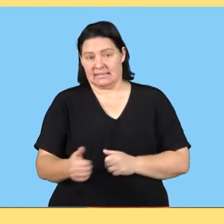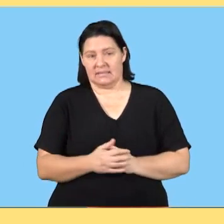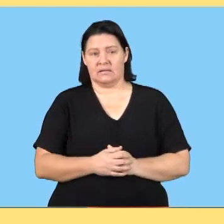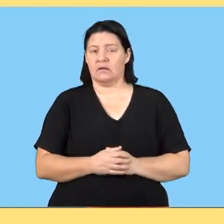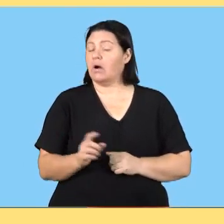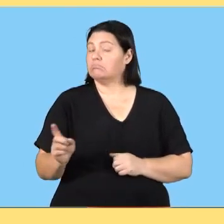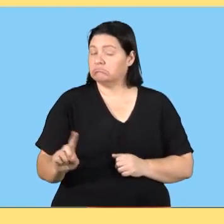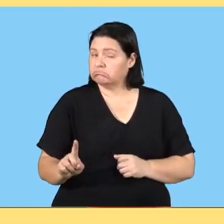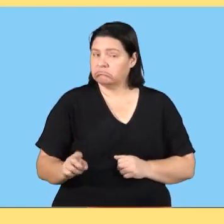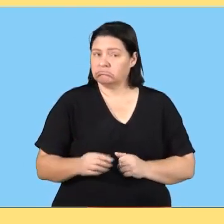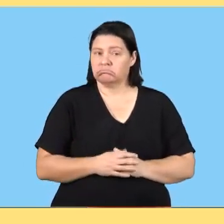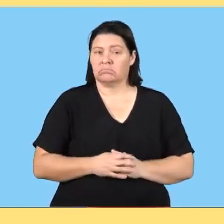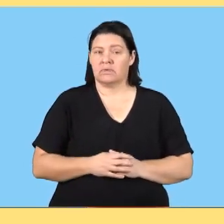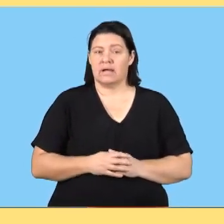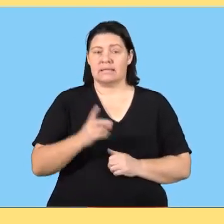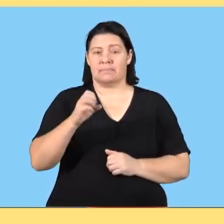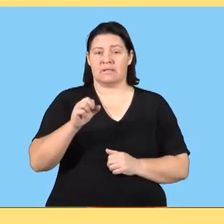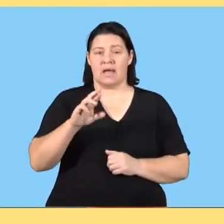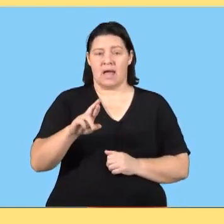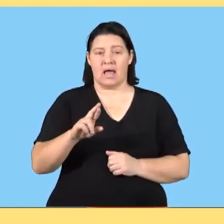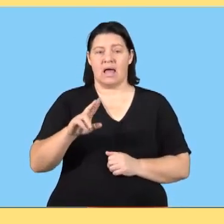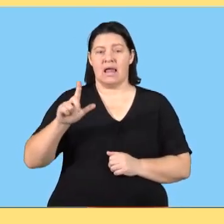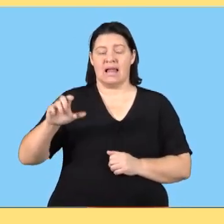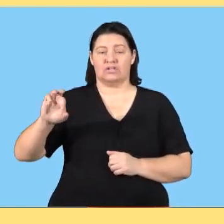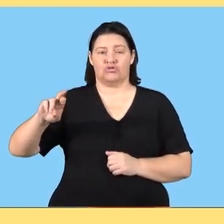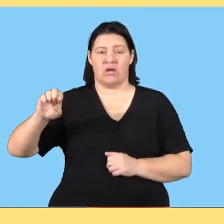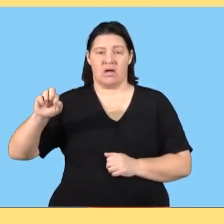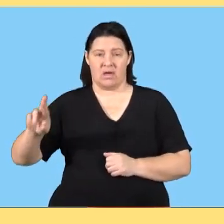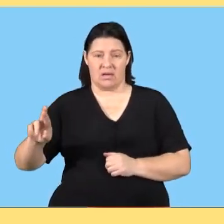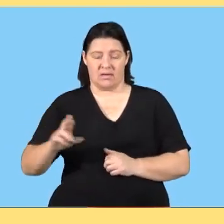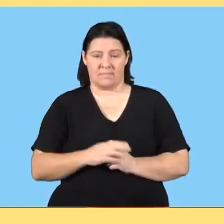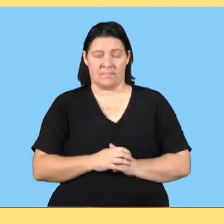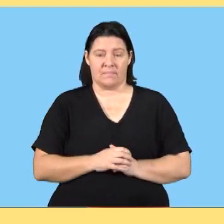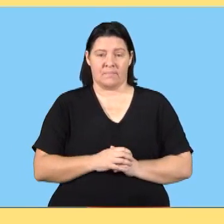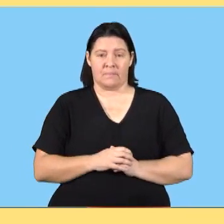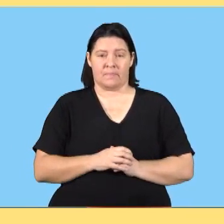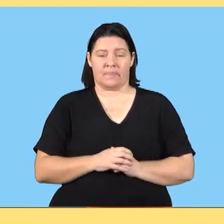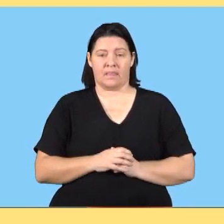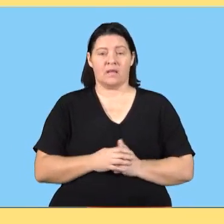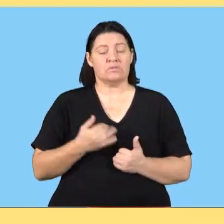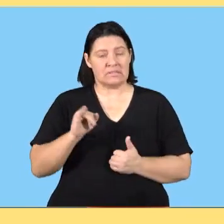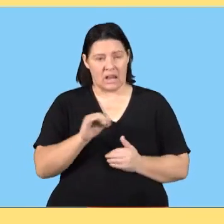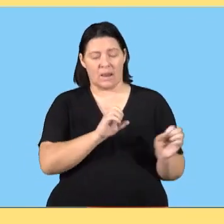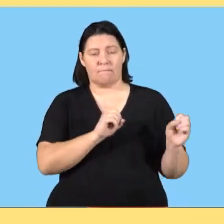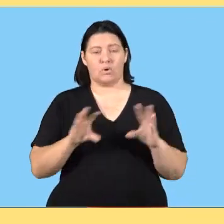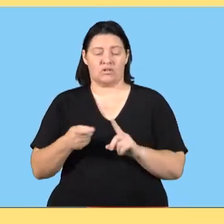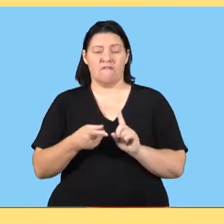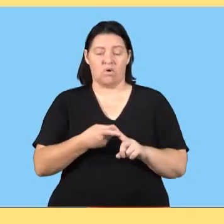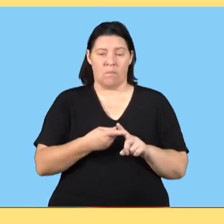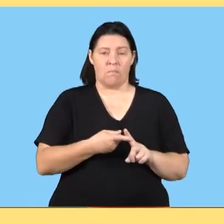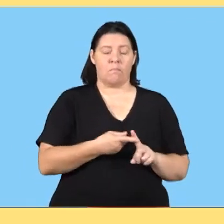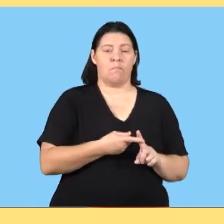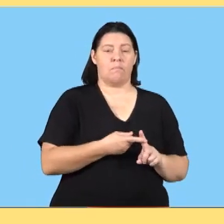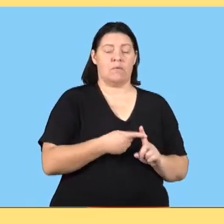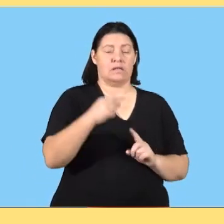next aspect, which is the debtor's ledger. The debtor's ledger. So we are still posting from